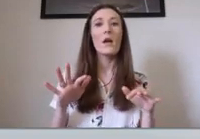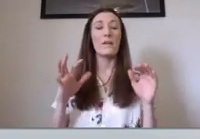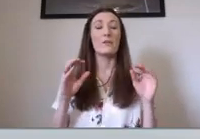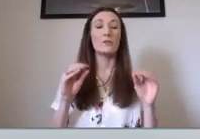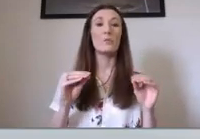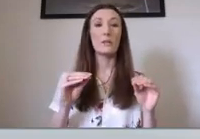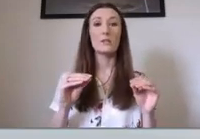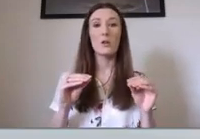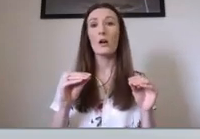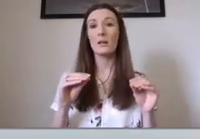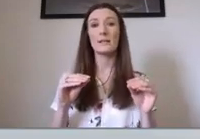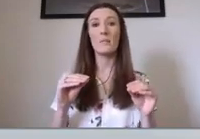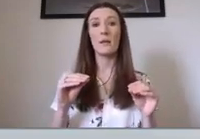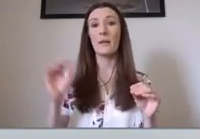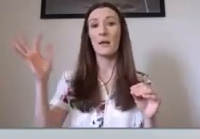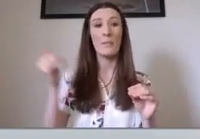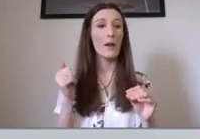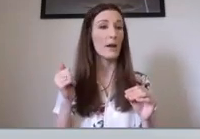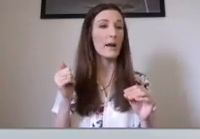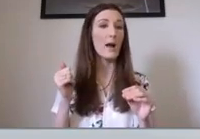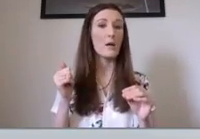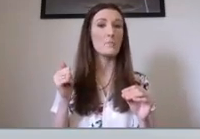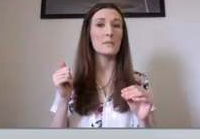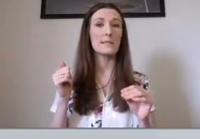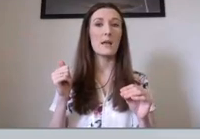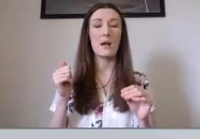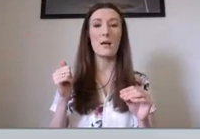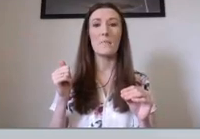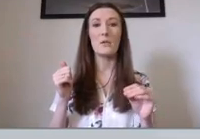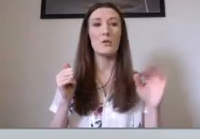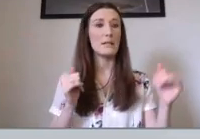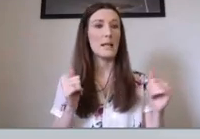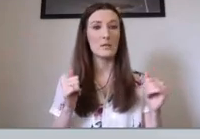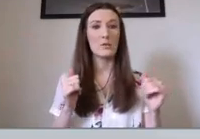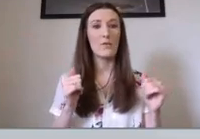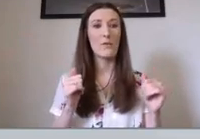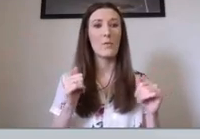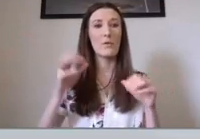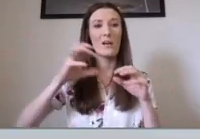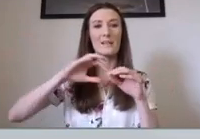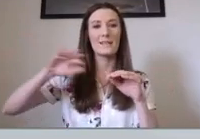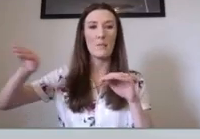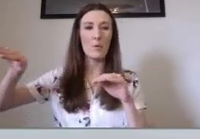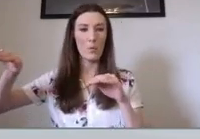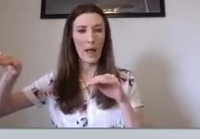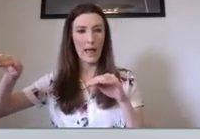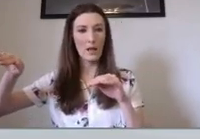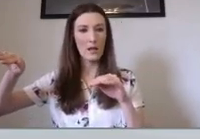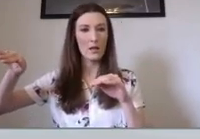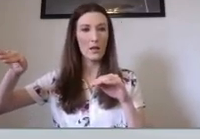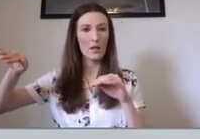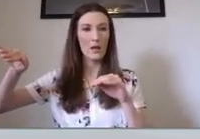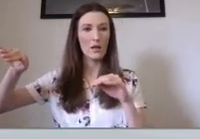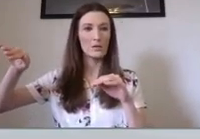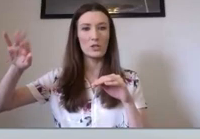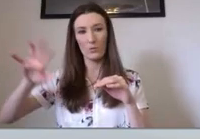Okay, if you do need to talk, let's say maybe a parent comes, you need to answer the phone, step away,